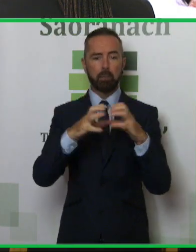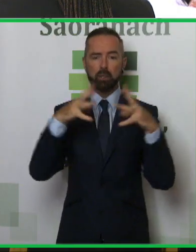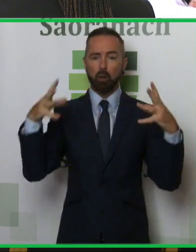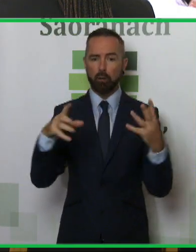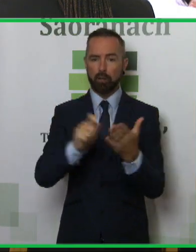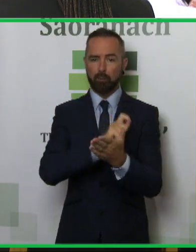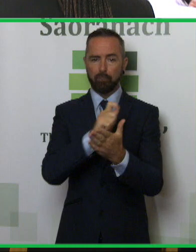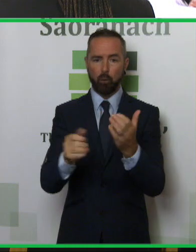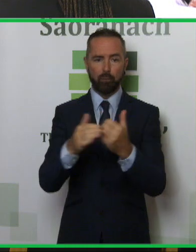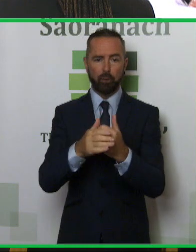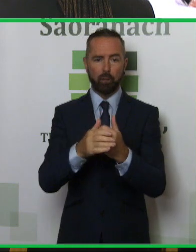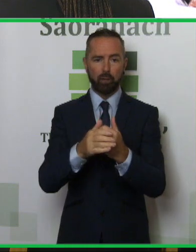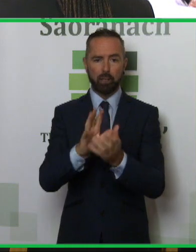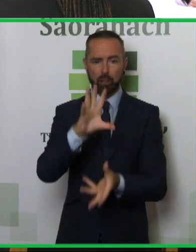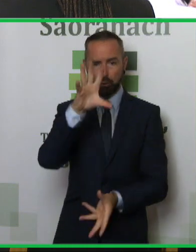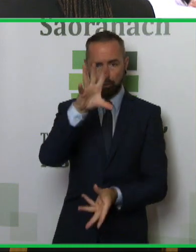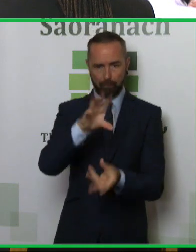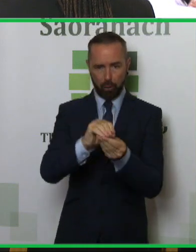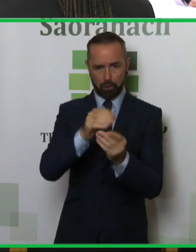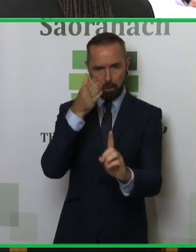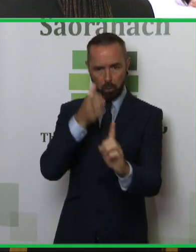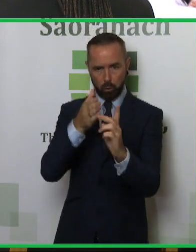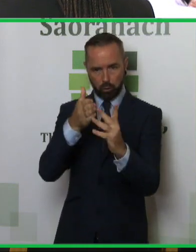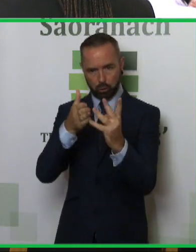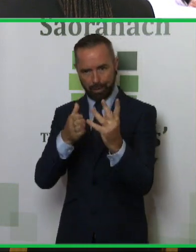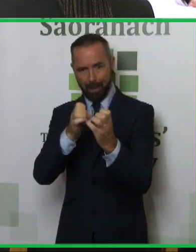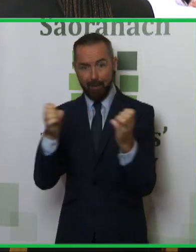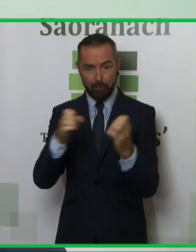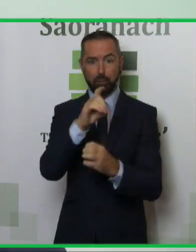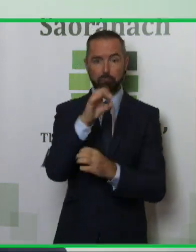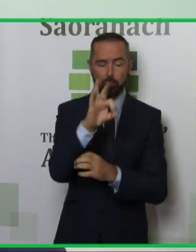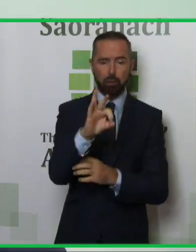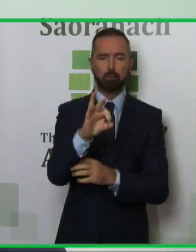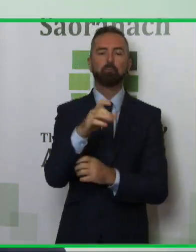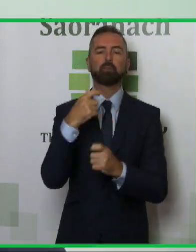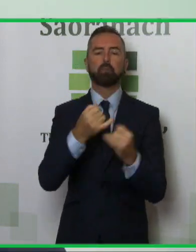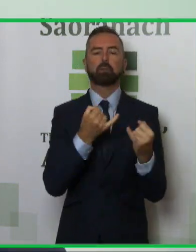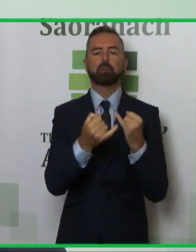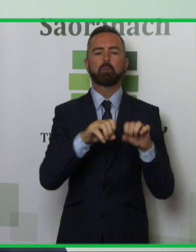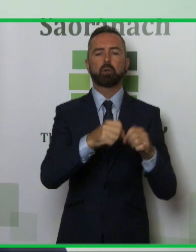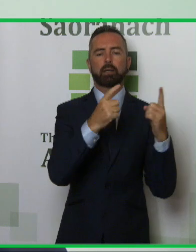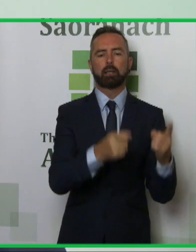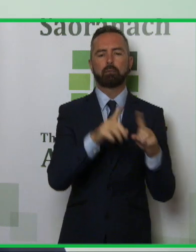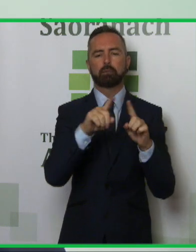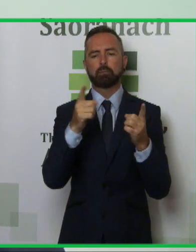room for a universal approach for every drug, then we get into the more nuanced examination in stages,